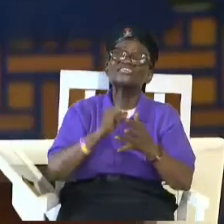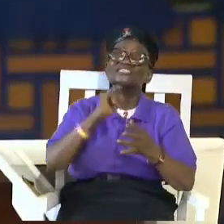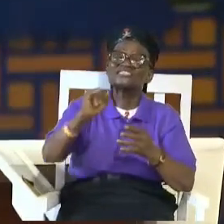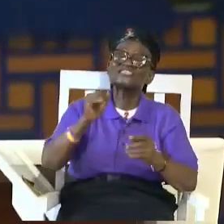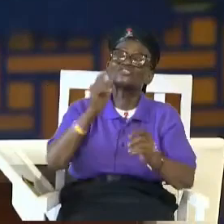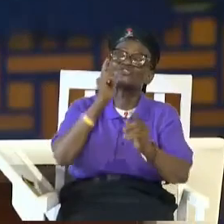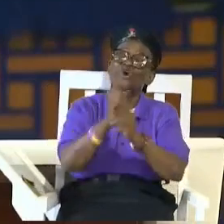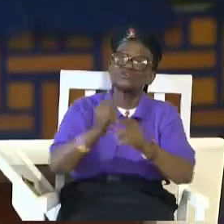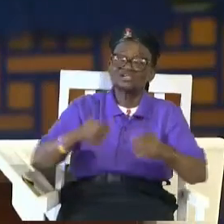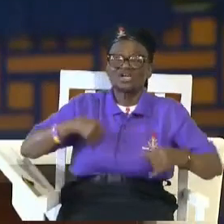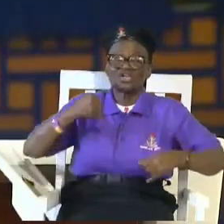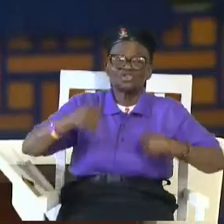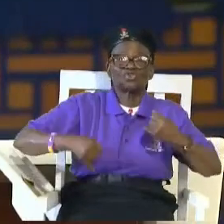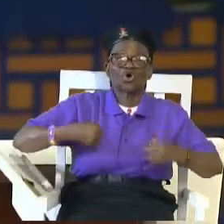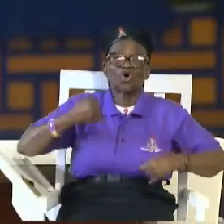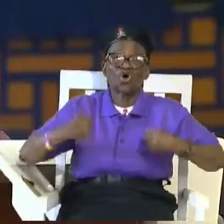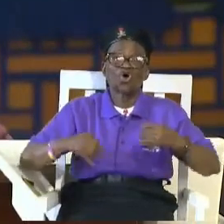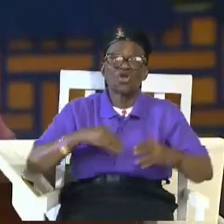all the time.